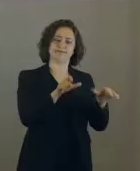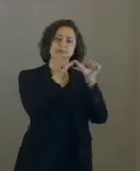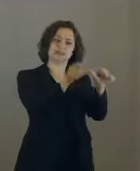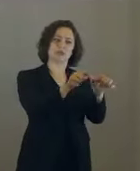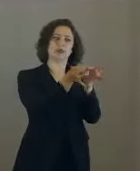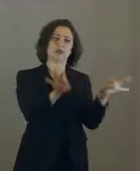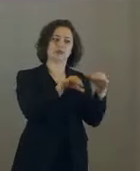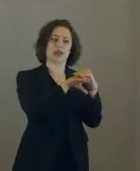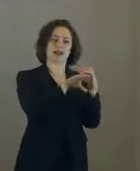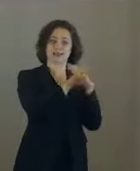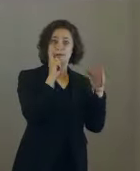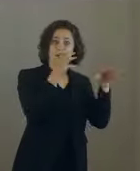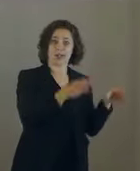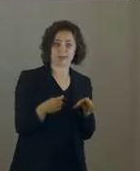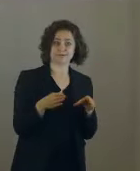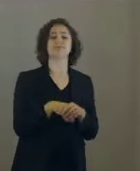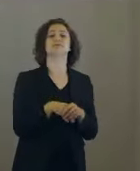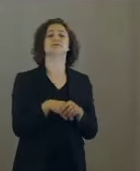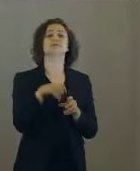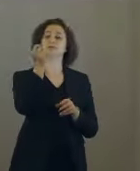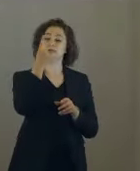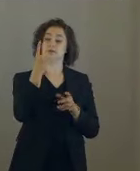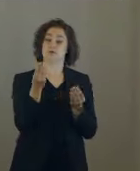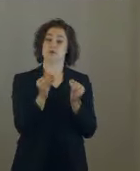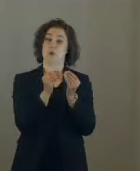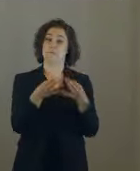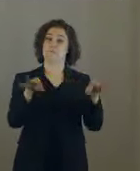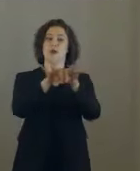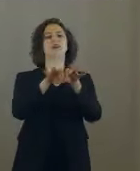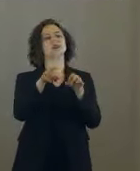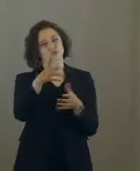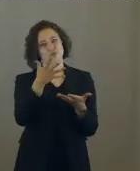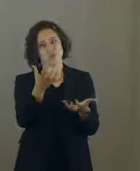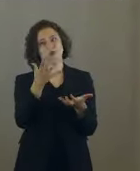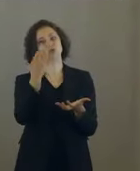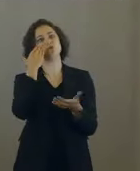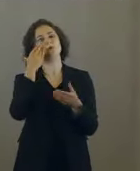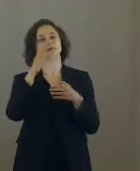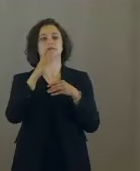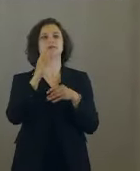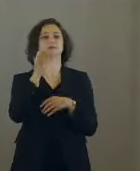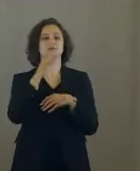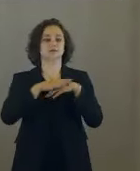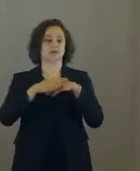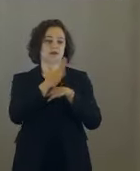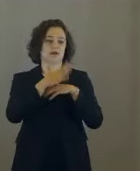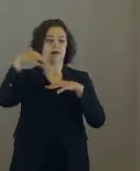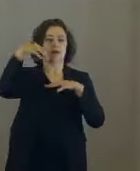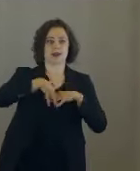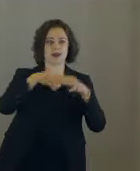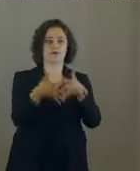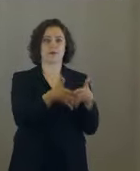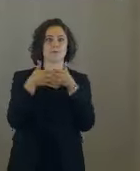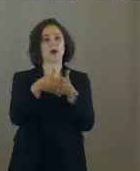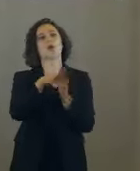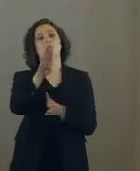access plan. But more importantly, I think what you want to hear about is the Native American Boarding School Study Project. So the